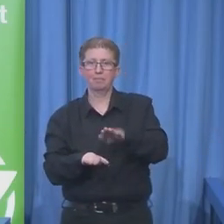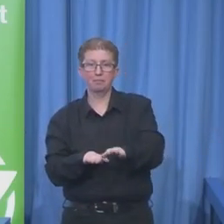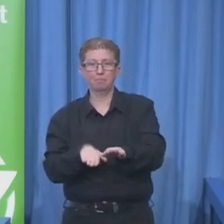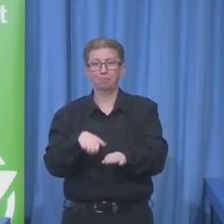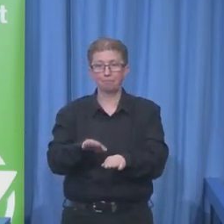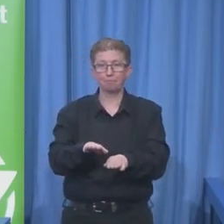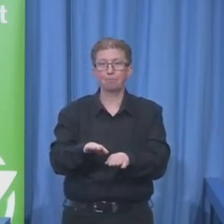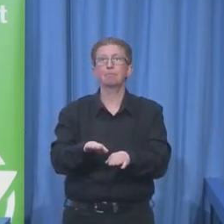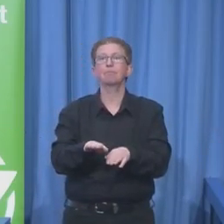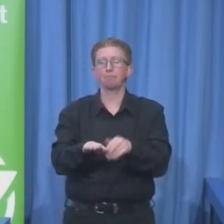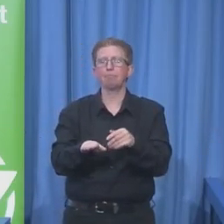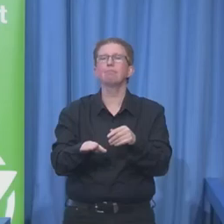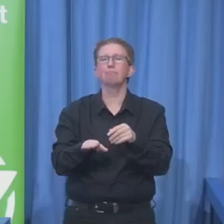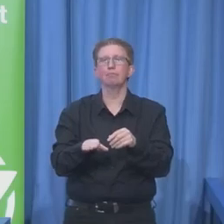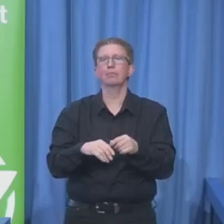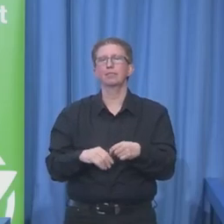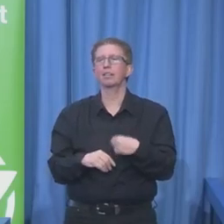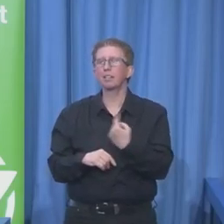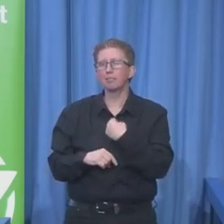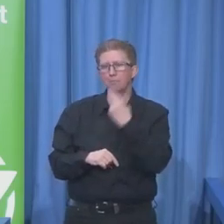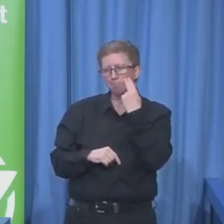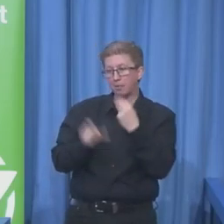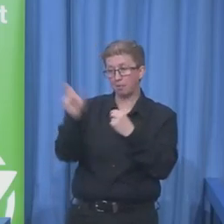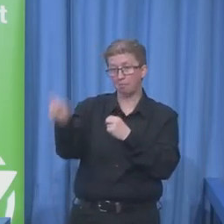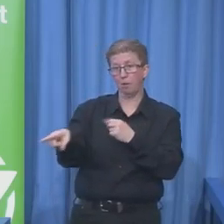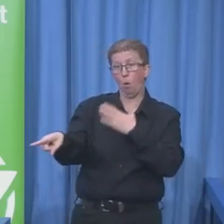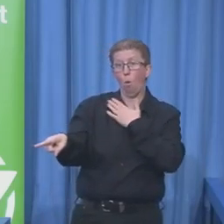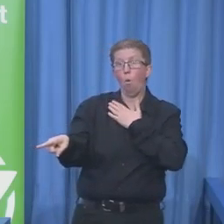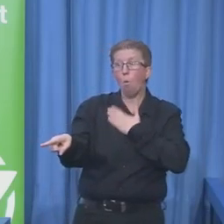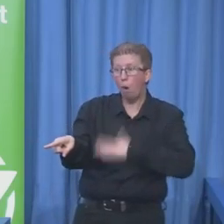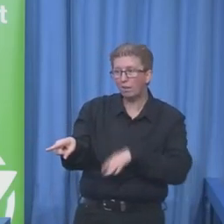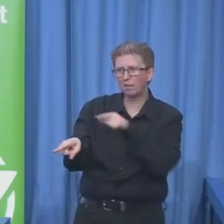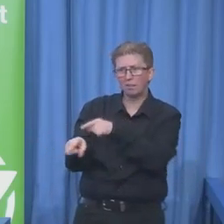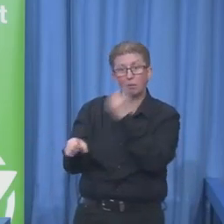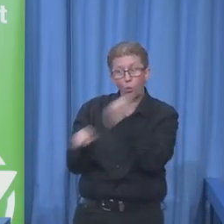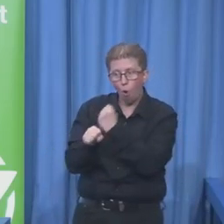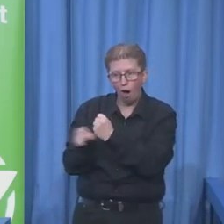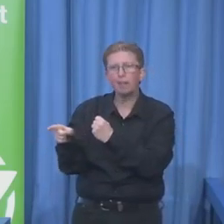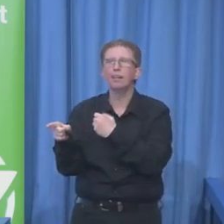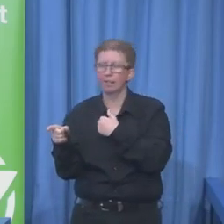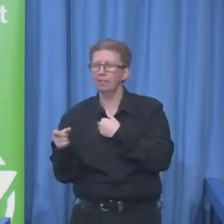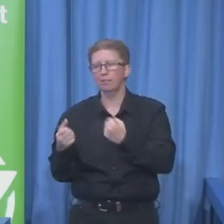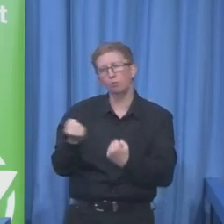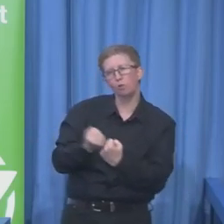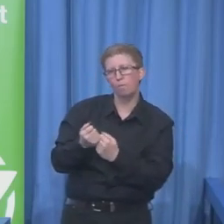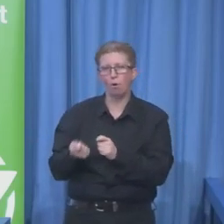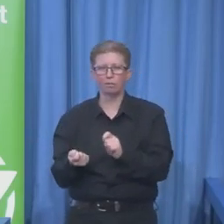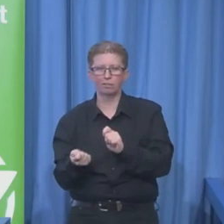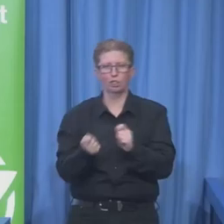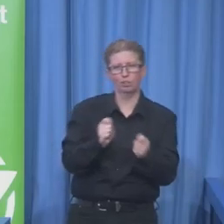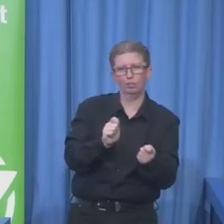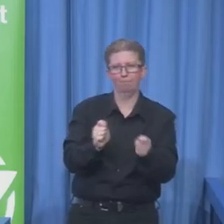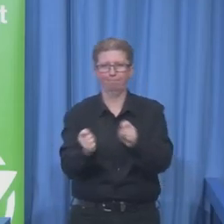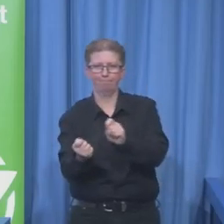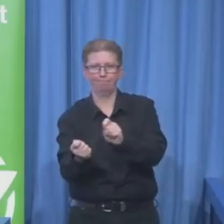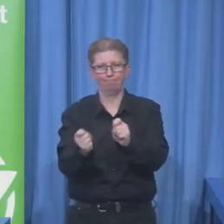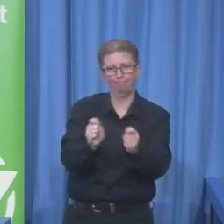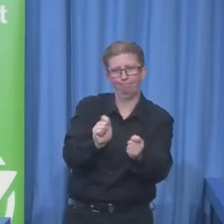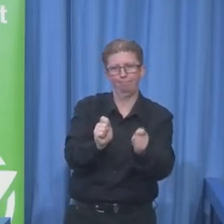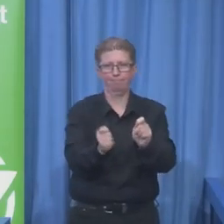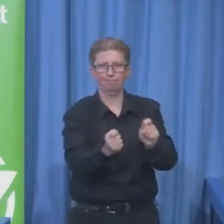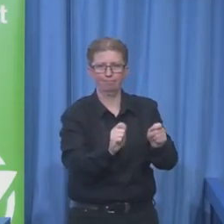velocity that the person wants to develop. It is essential to define individual solutions through